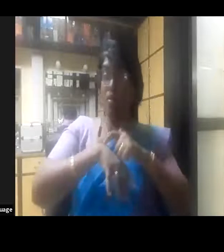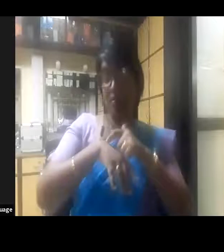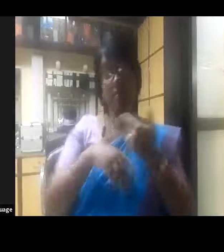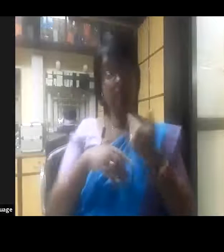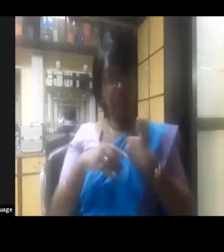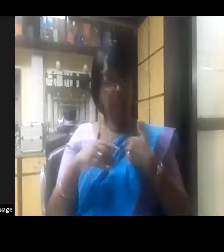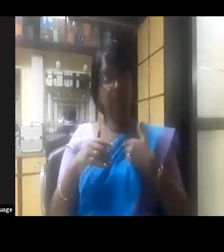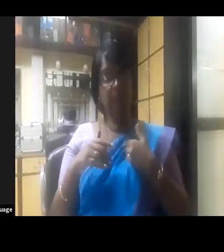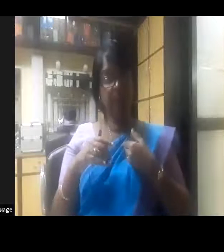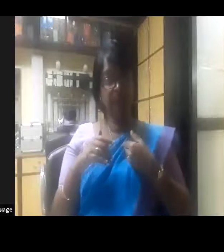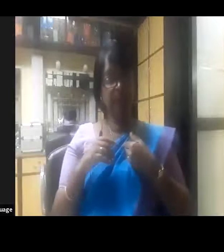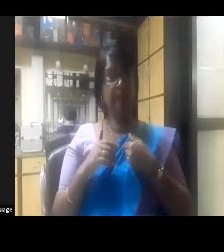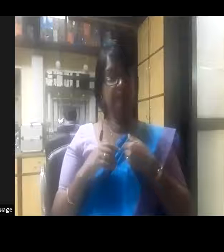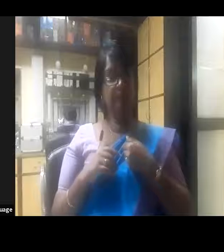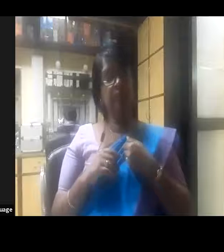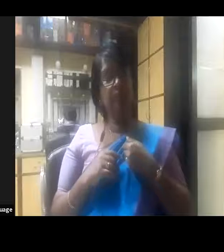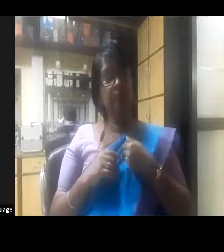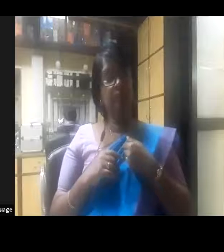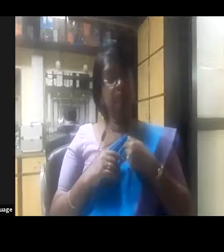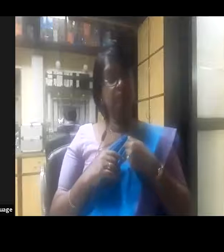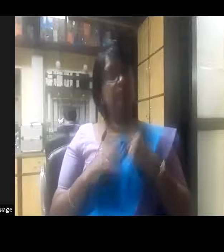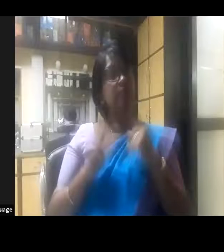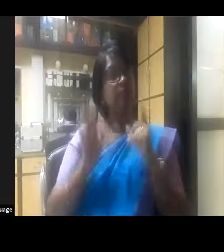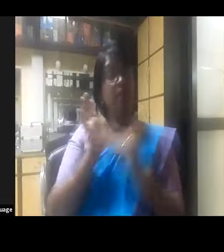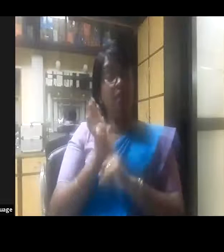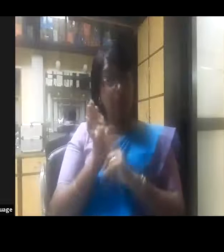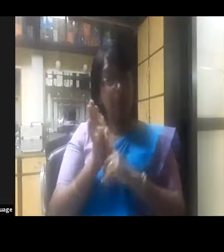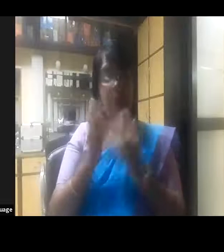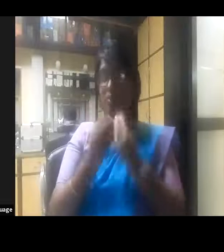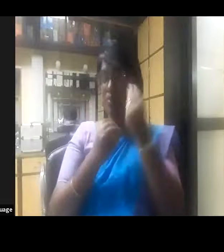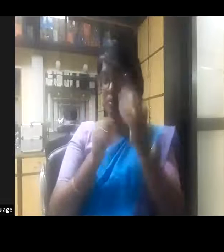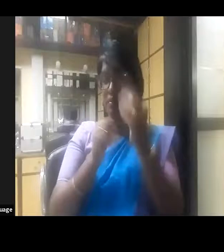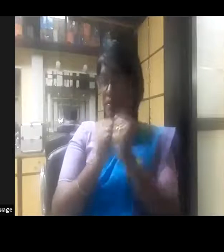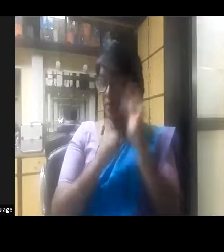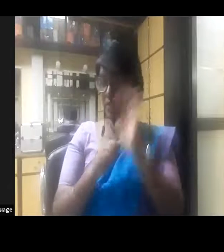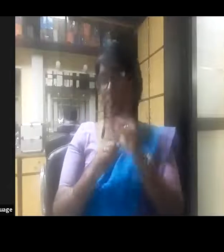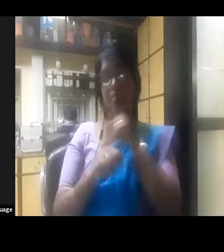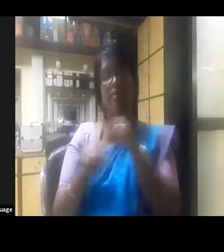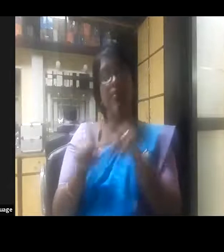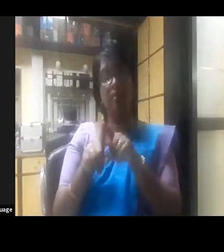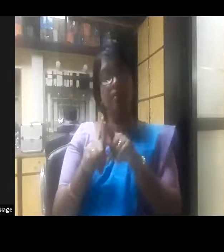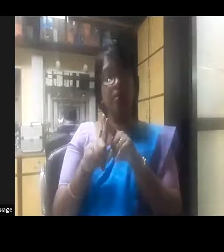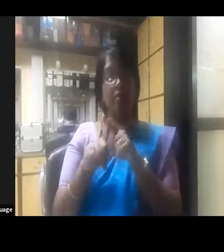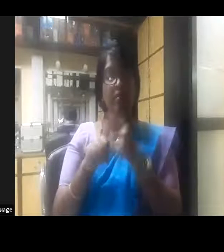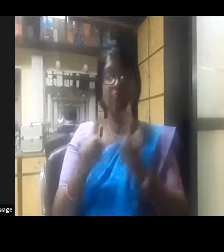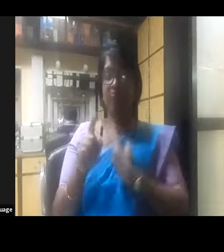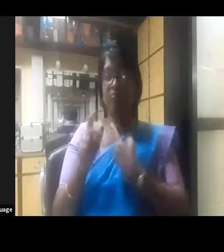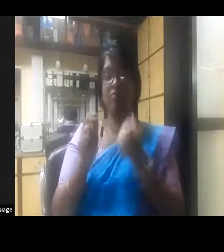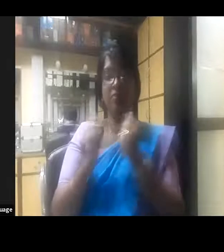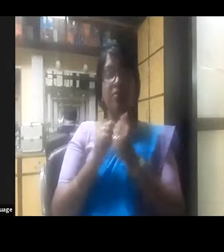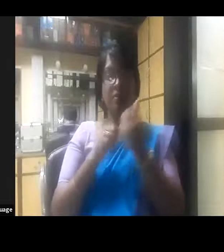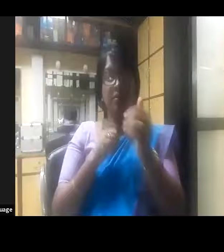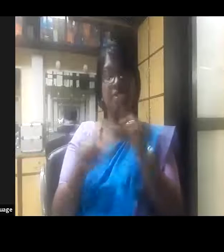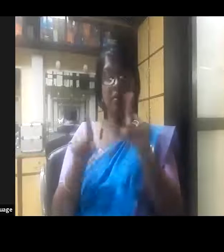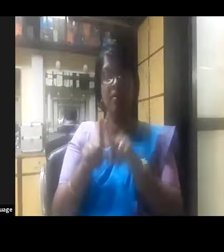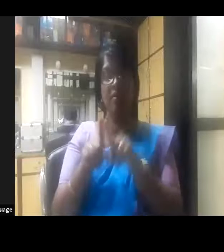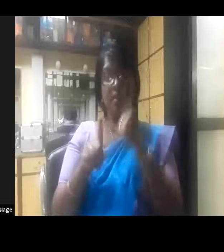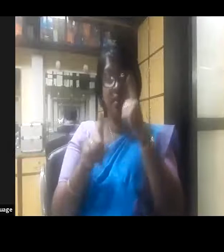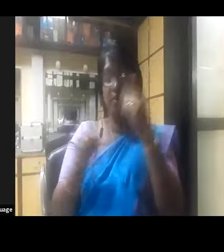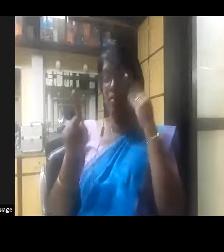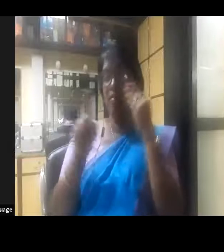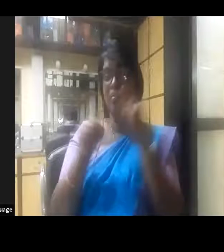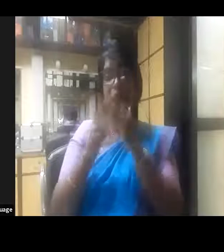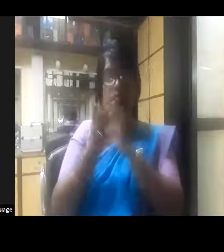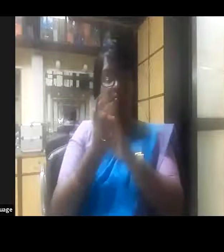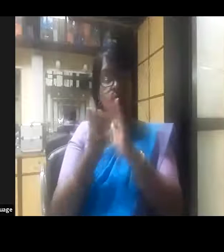and supply chain hub, a national single window system is an imperative. We must adopt digitalization